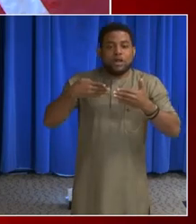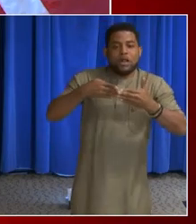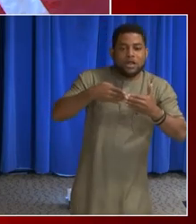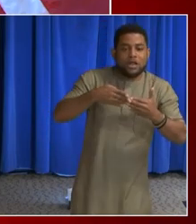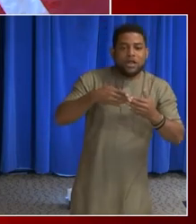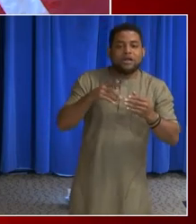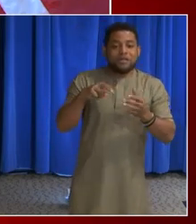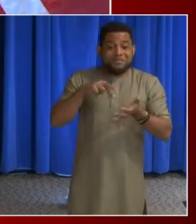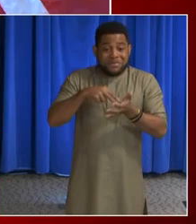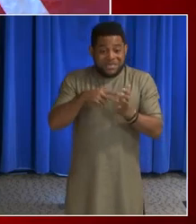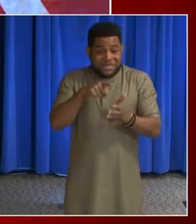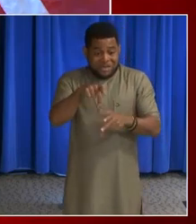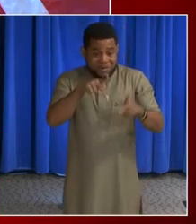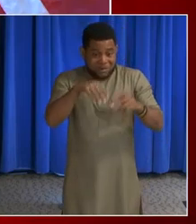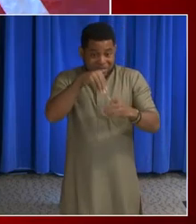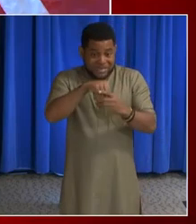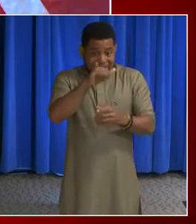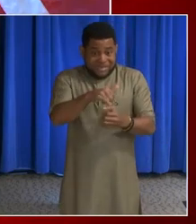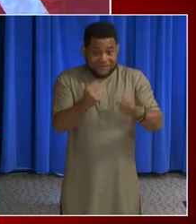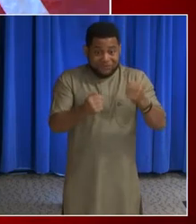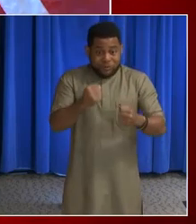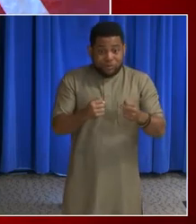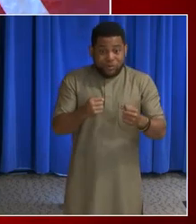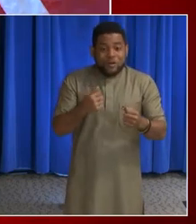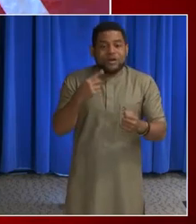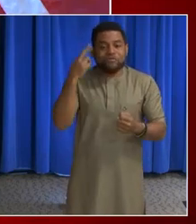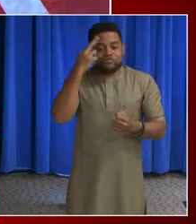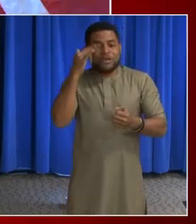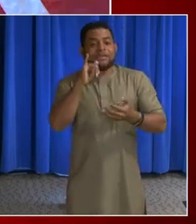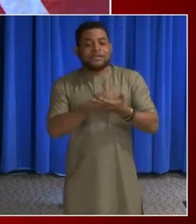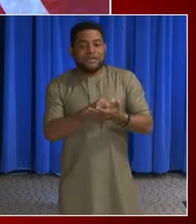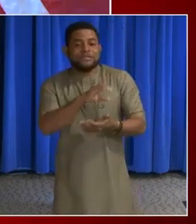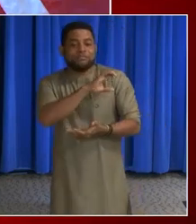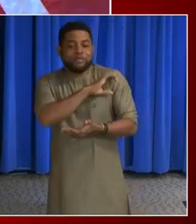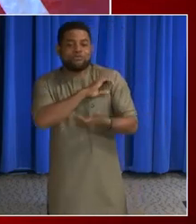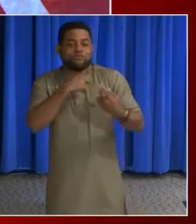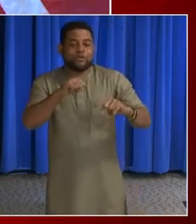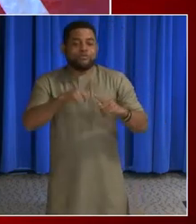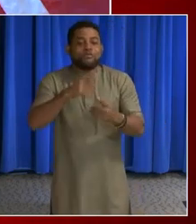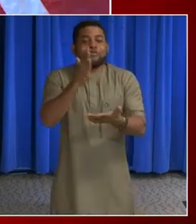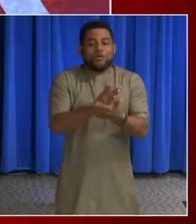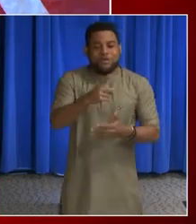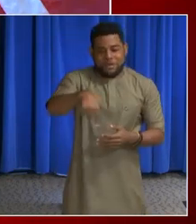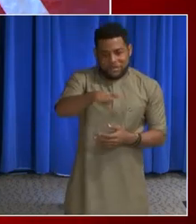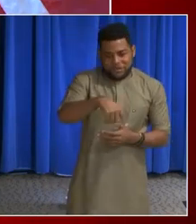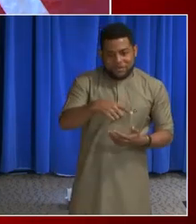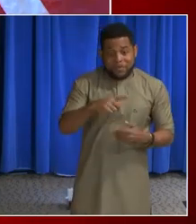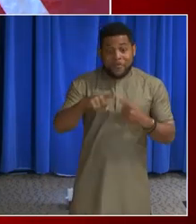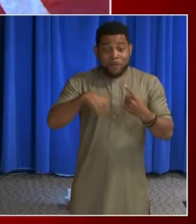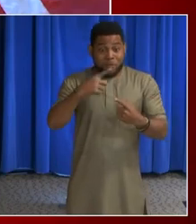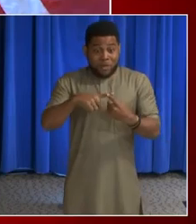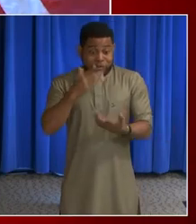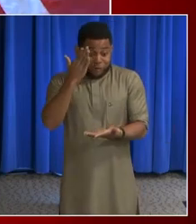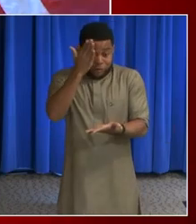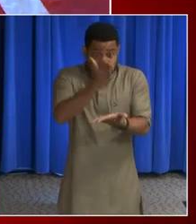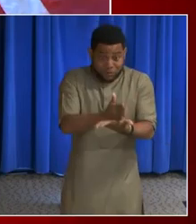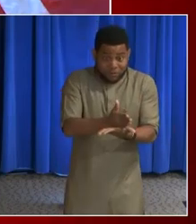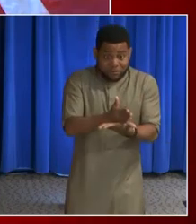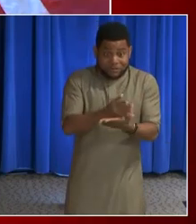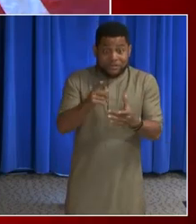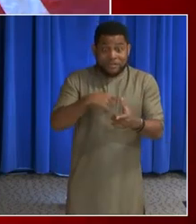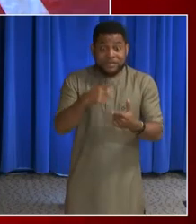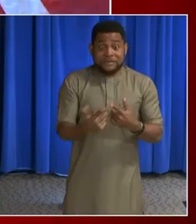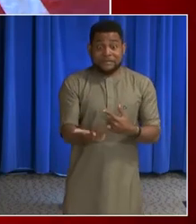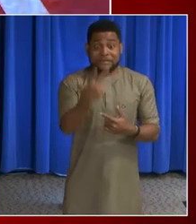vehicle realized that the police were trying to stop them. And then when the three individuals jumped out of